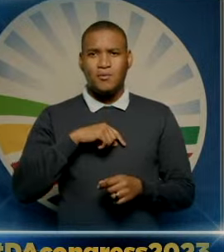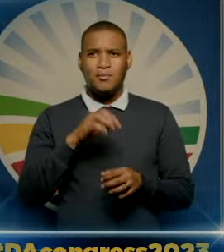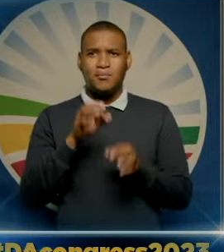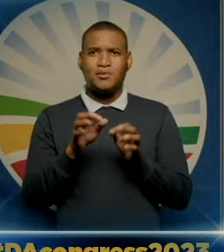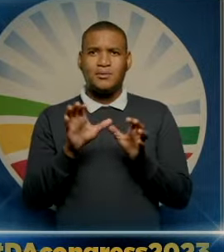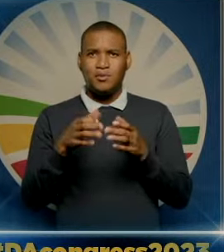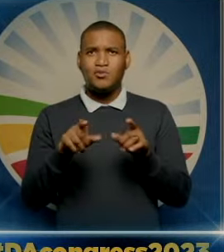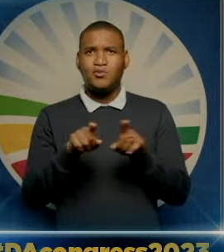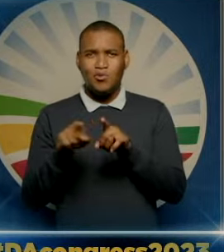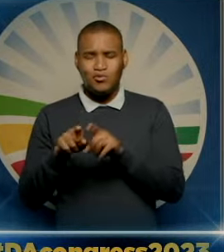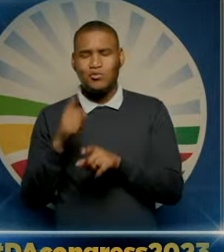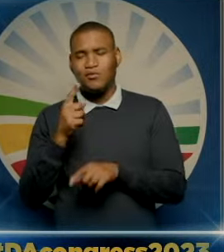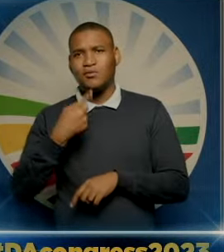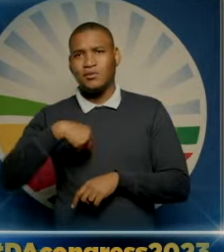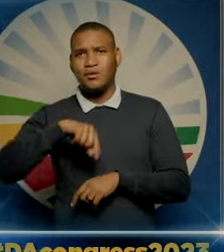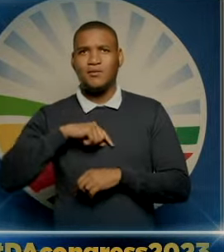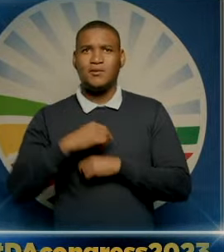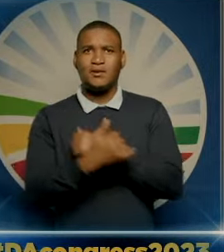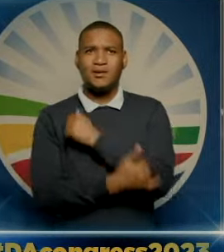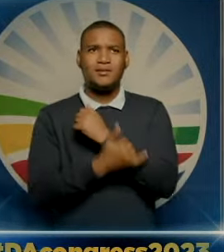ons land. Baie dankie.